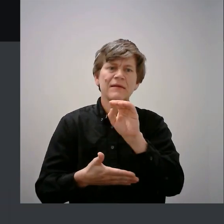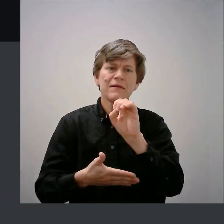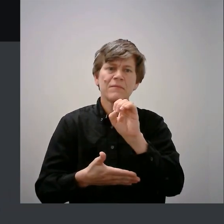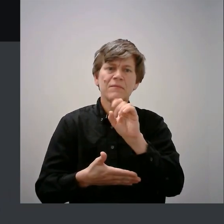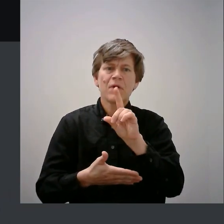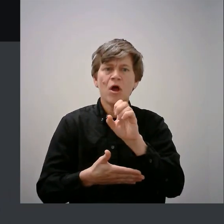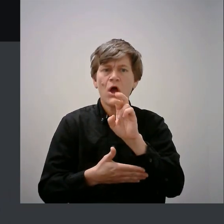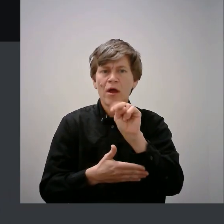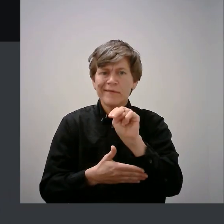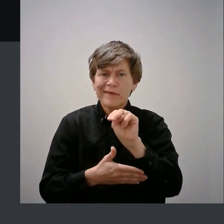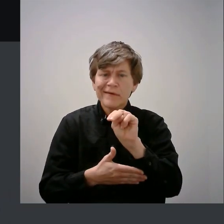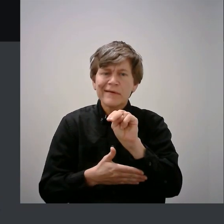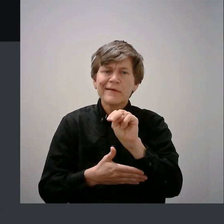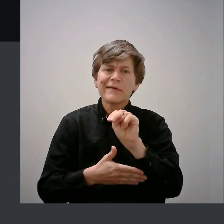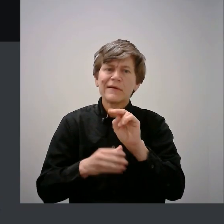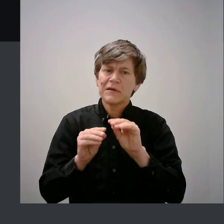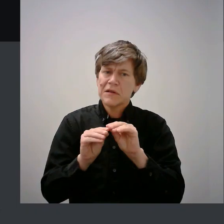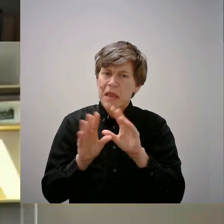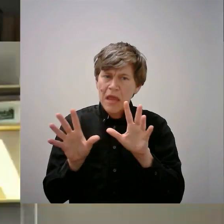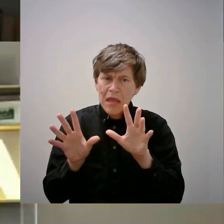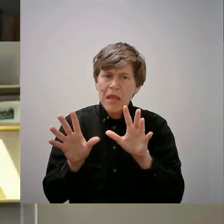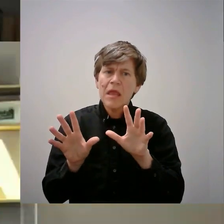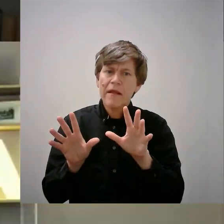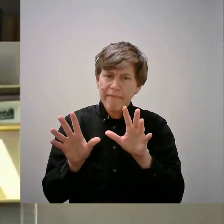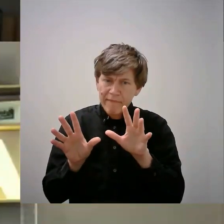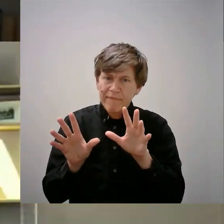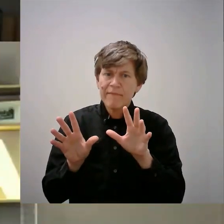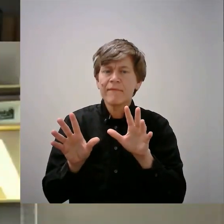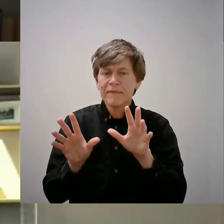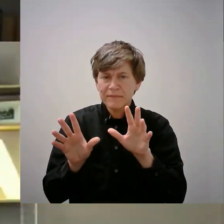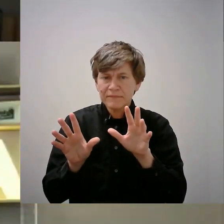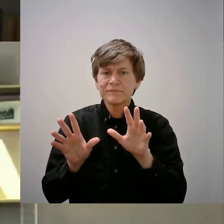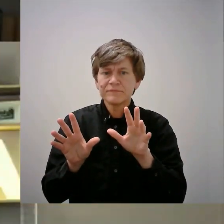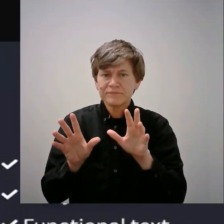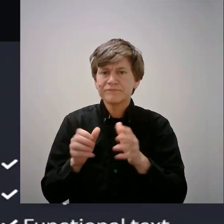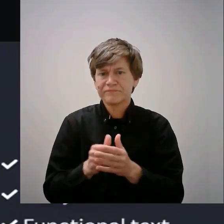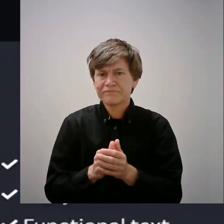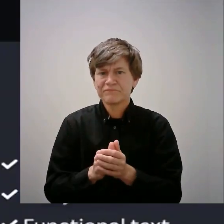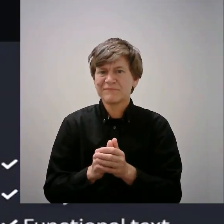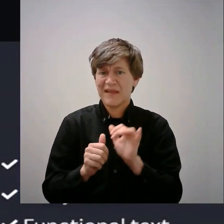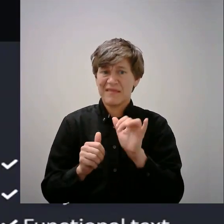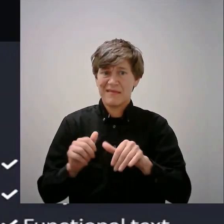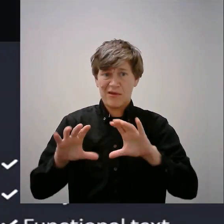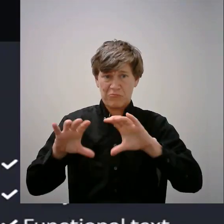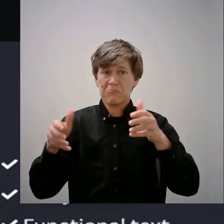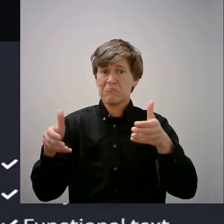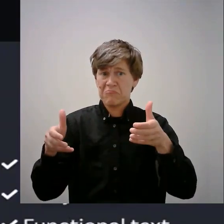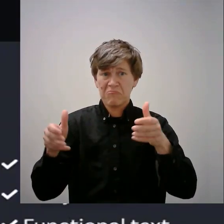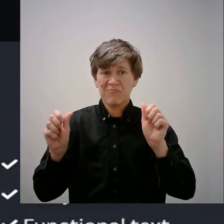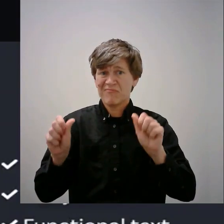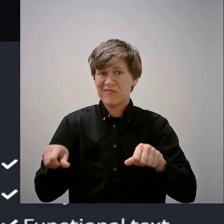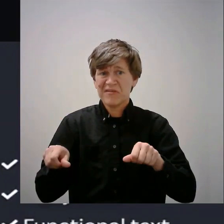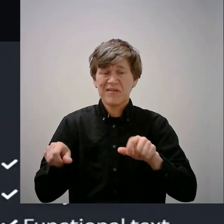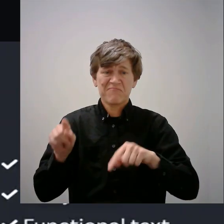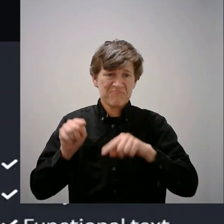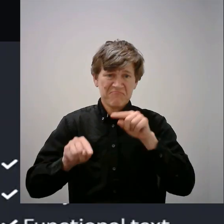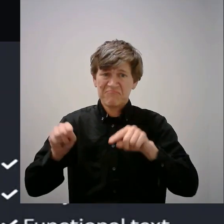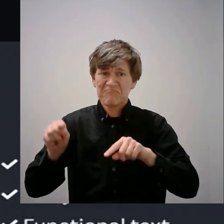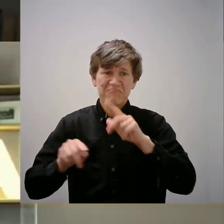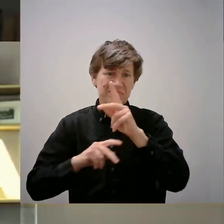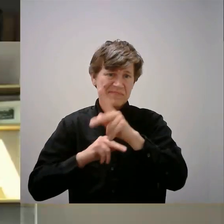dry, technical. You basically could use a sans serif for any kind of text, the category, but it always